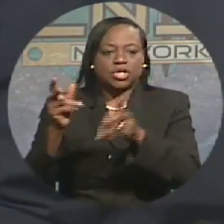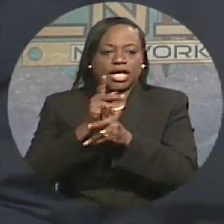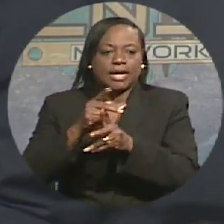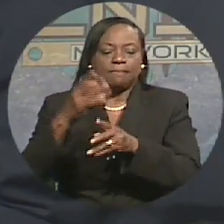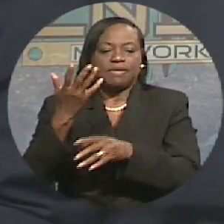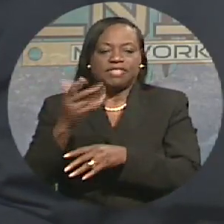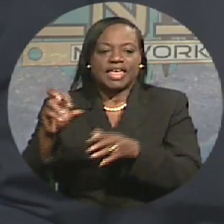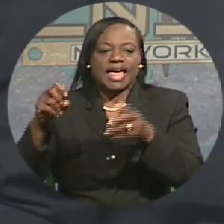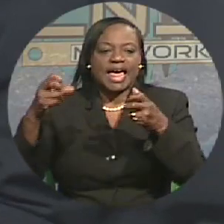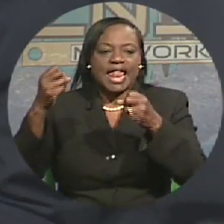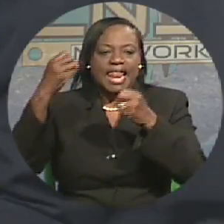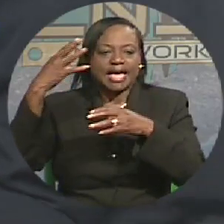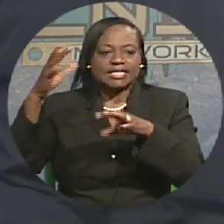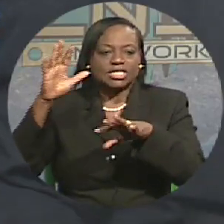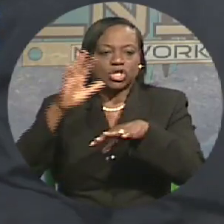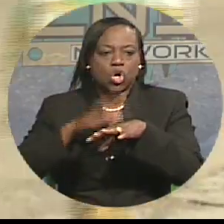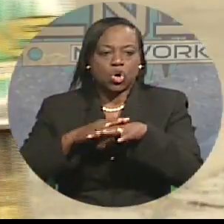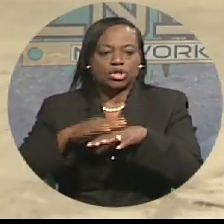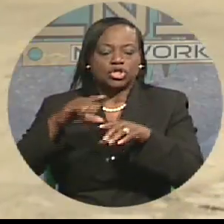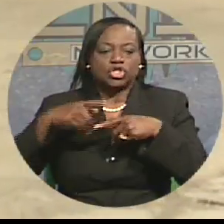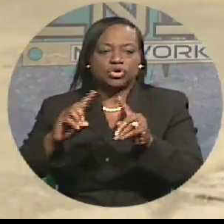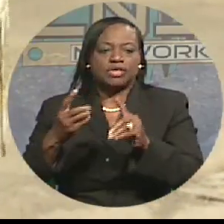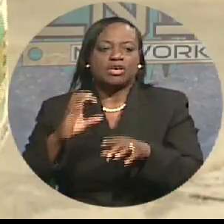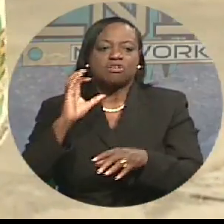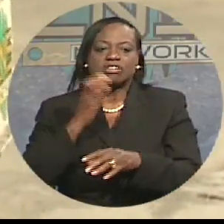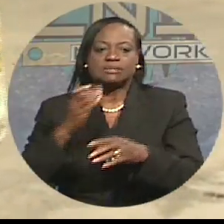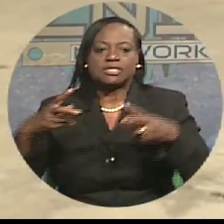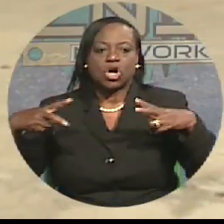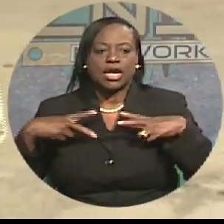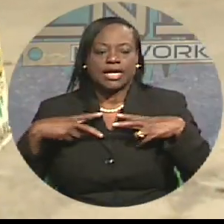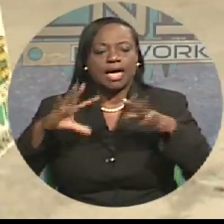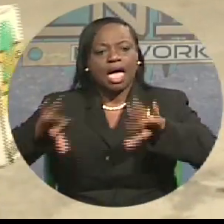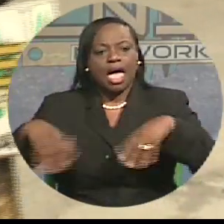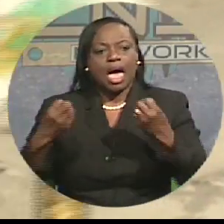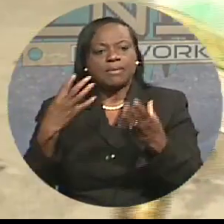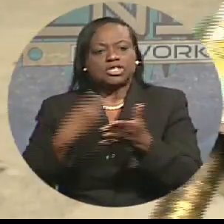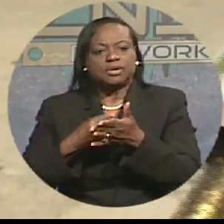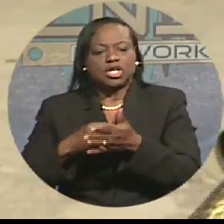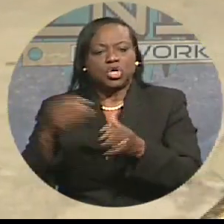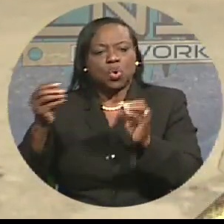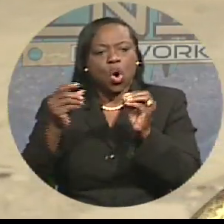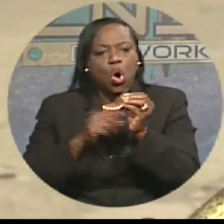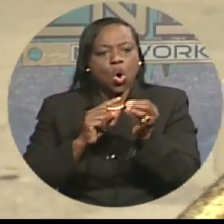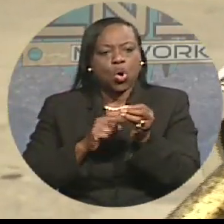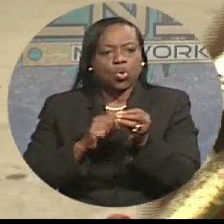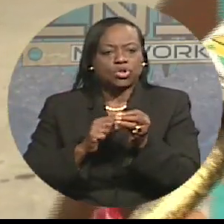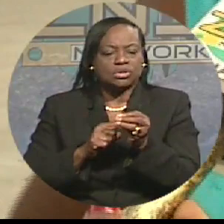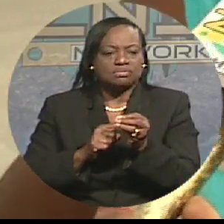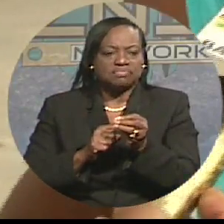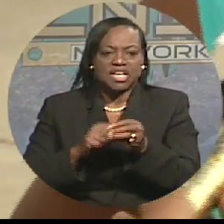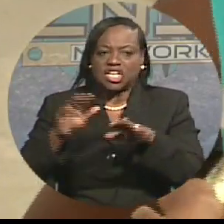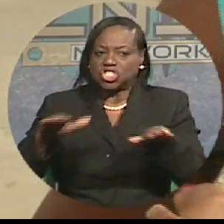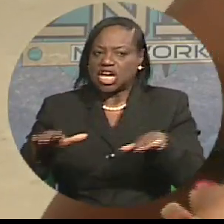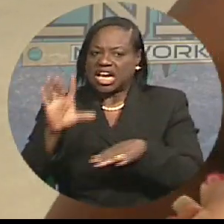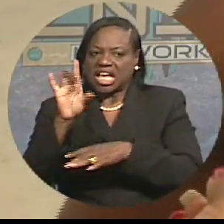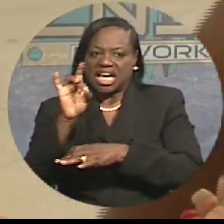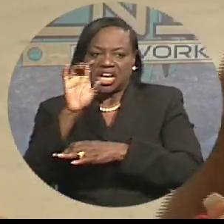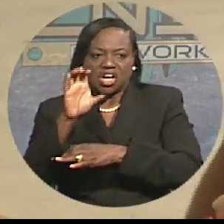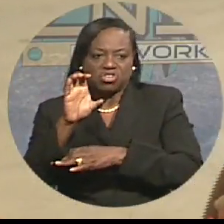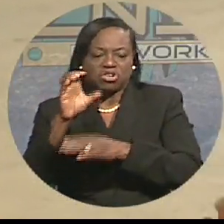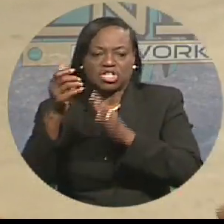has more on the reconnection drive. How much money can you say that you've been owed in BEC? Child, almost